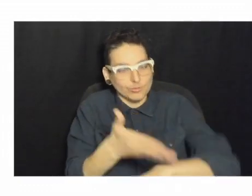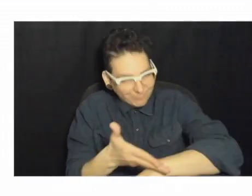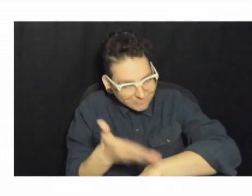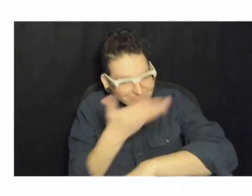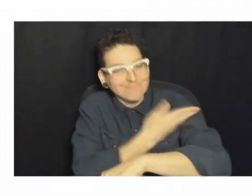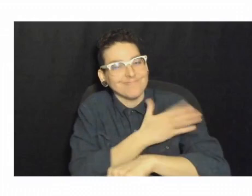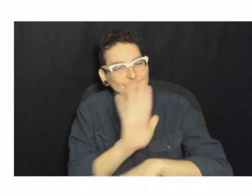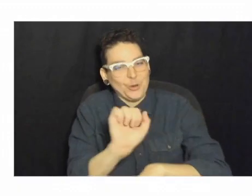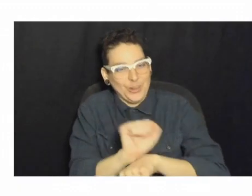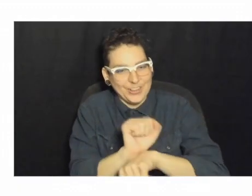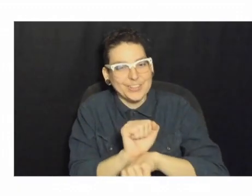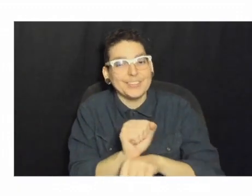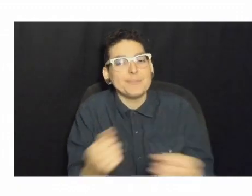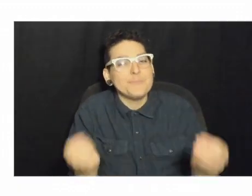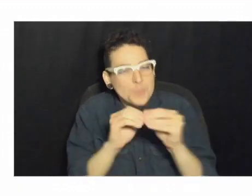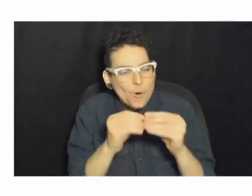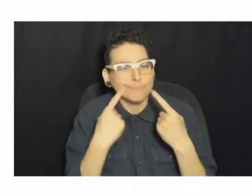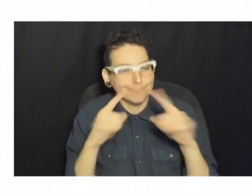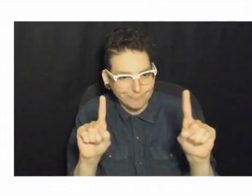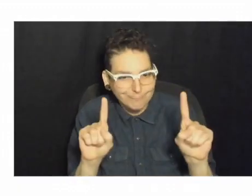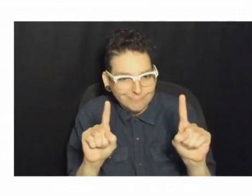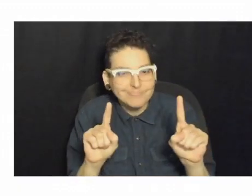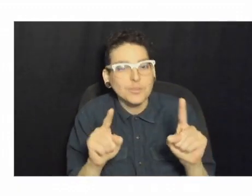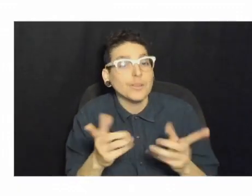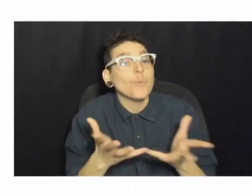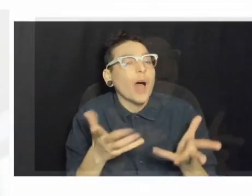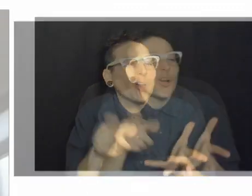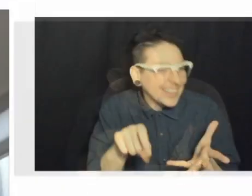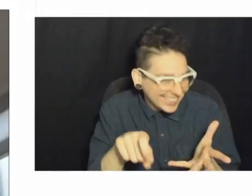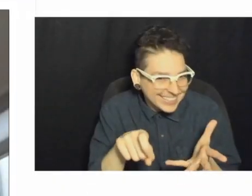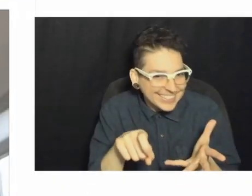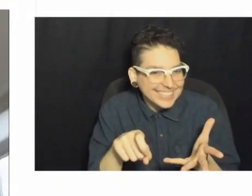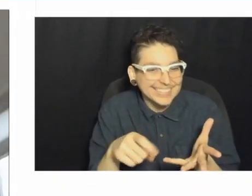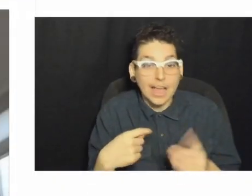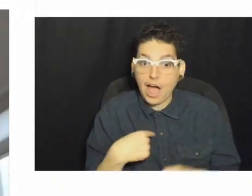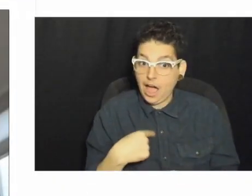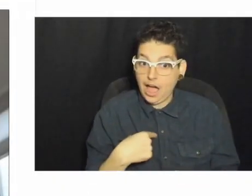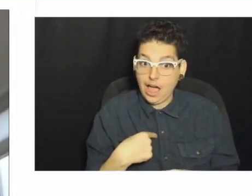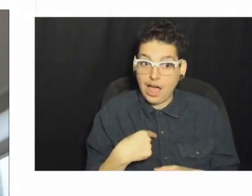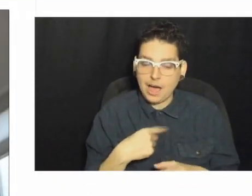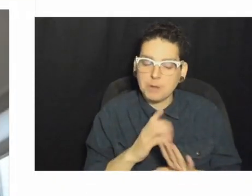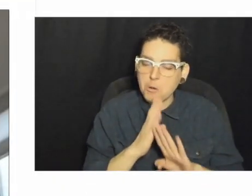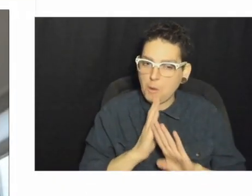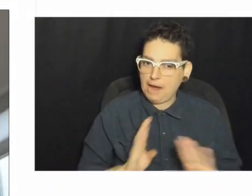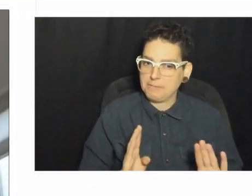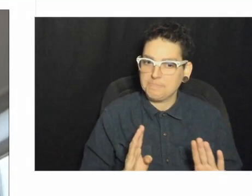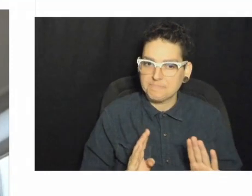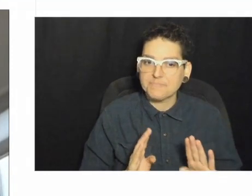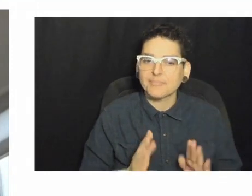quiet and give everybody just a few minutes of quiet reflection to add in their thoughts.